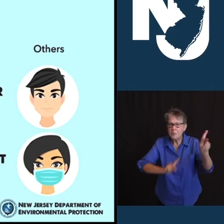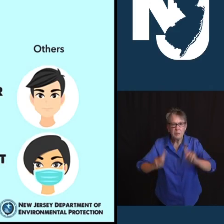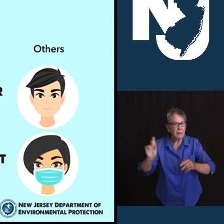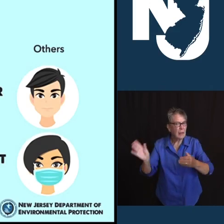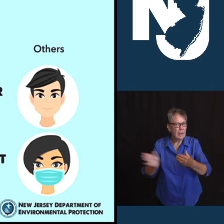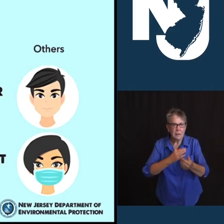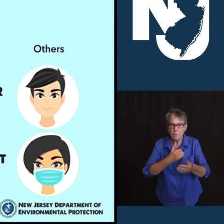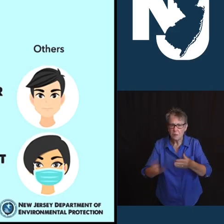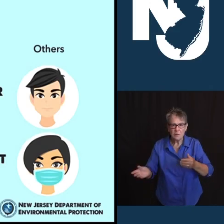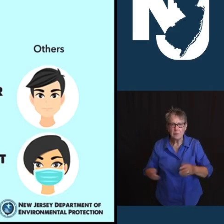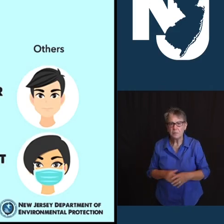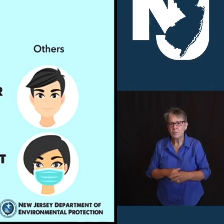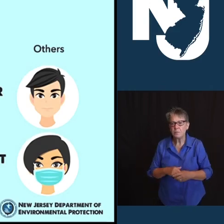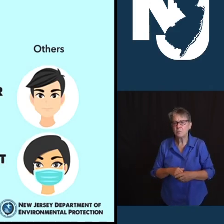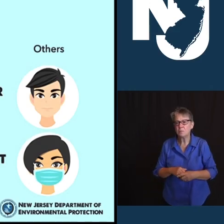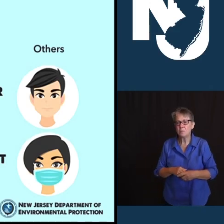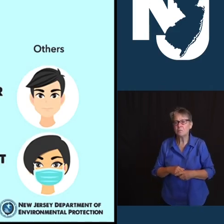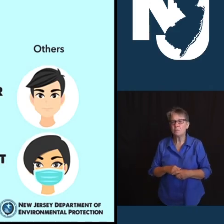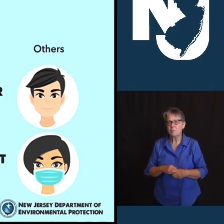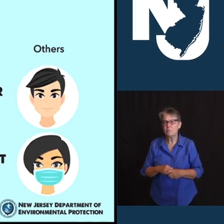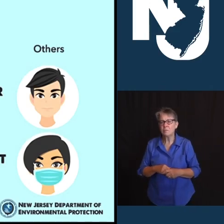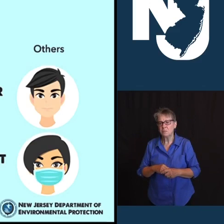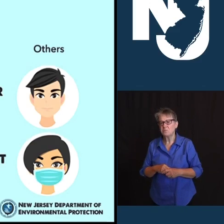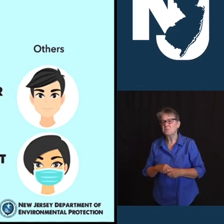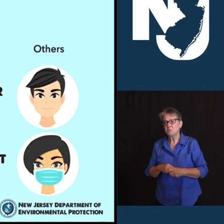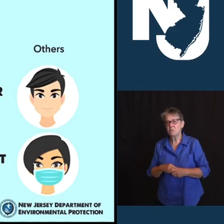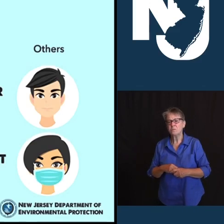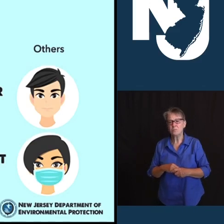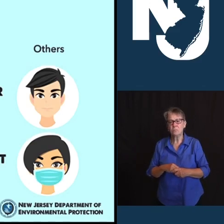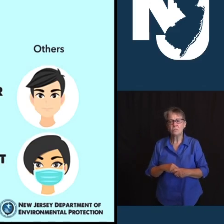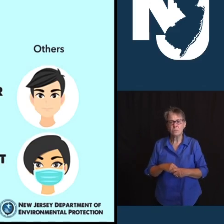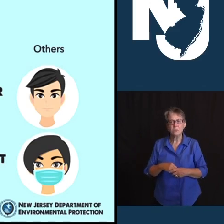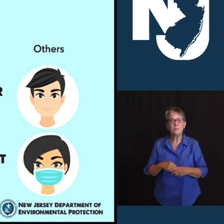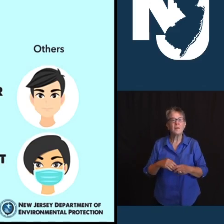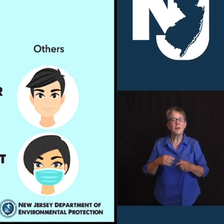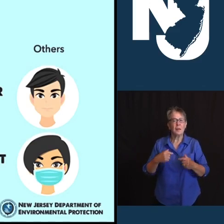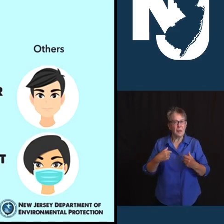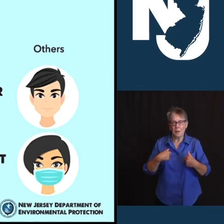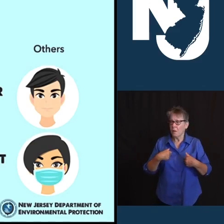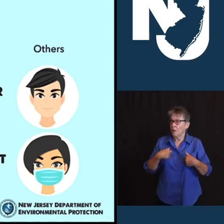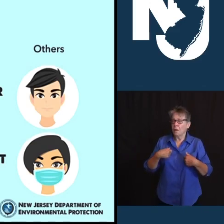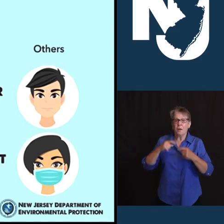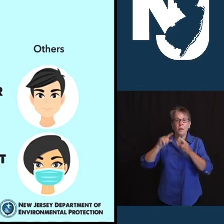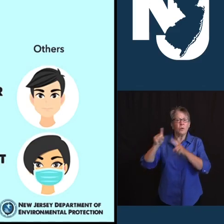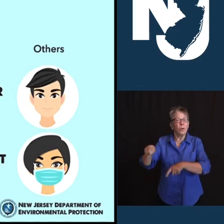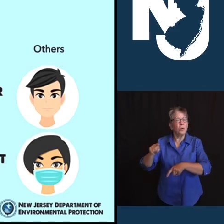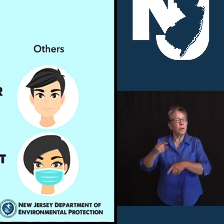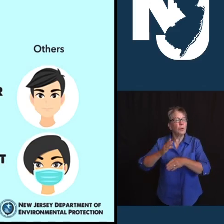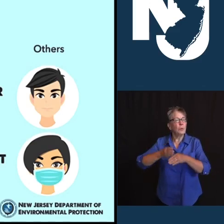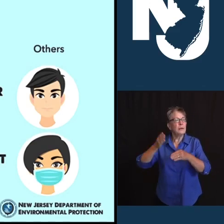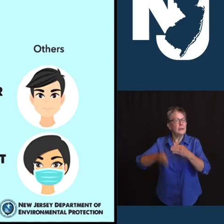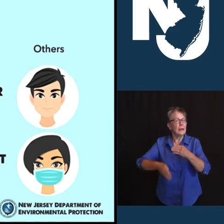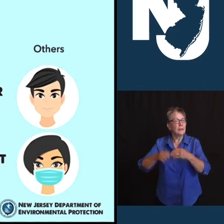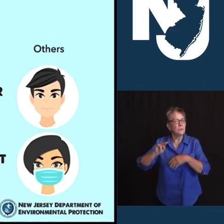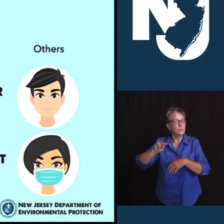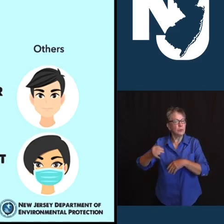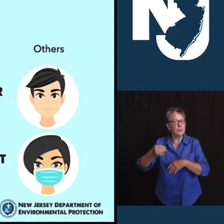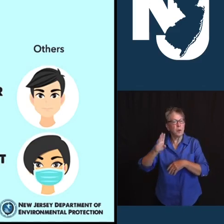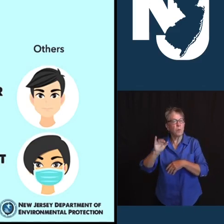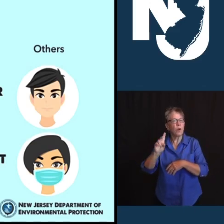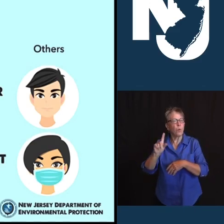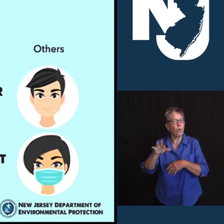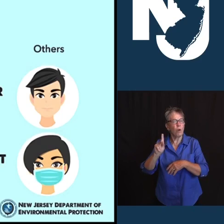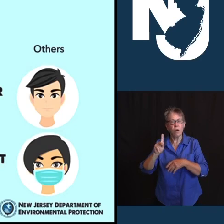all of you, I thank you for being good role models for your friends and family and for your fellow New Jerseyans. There's no question compliance